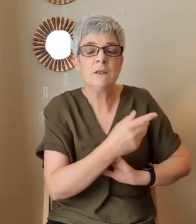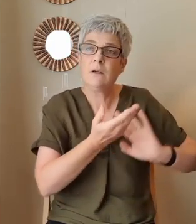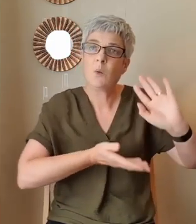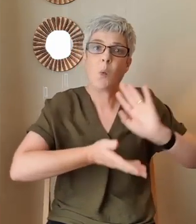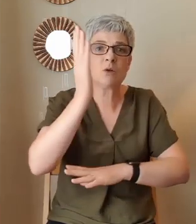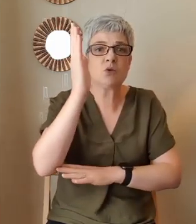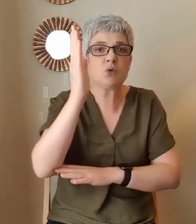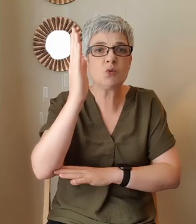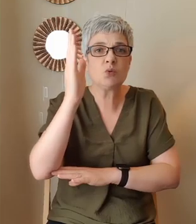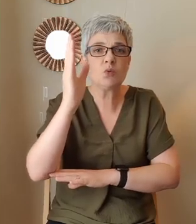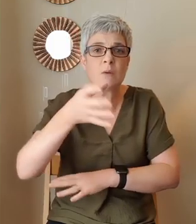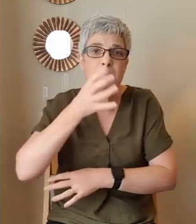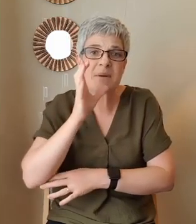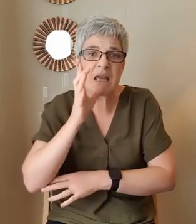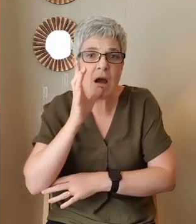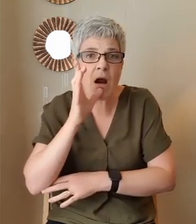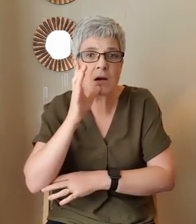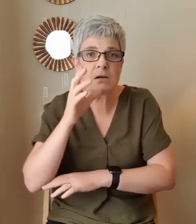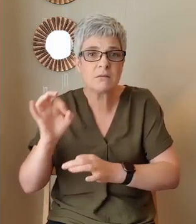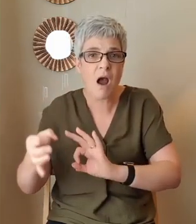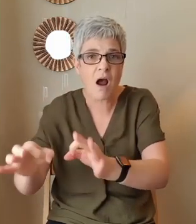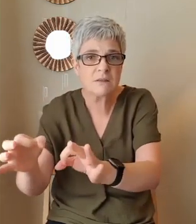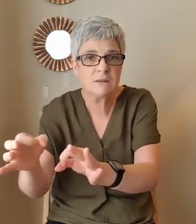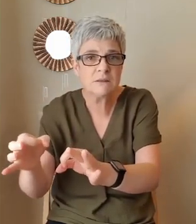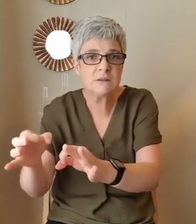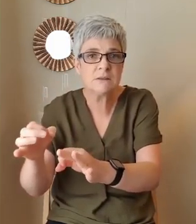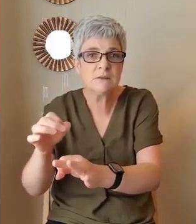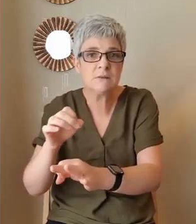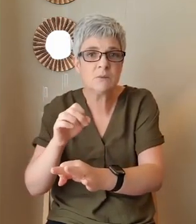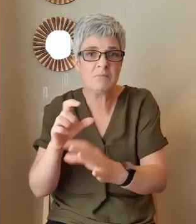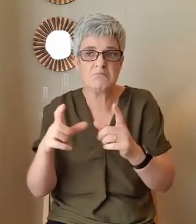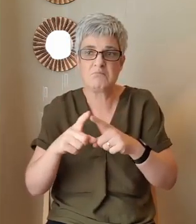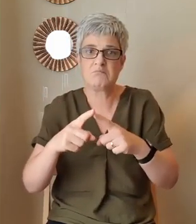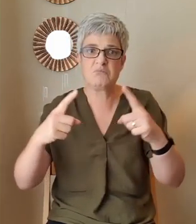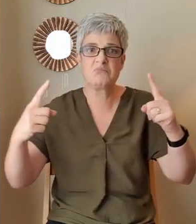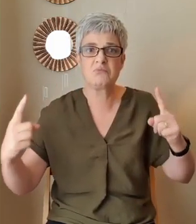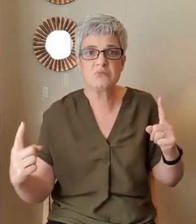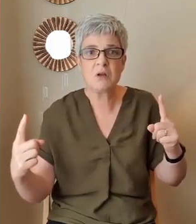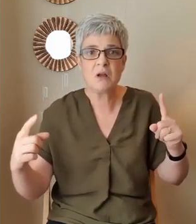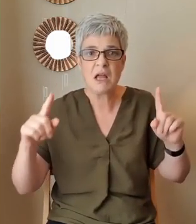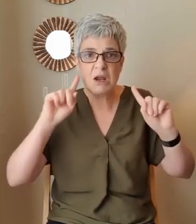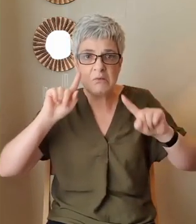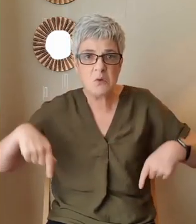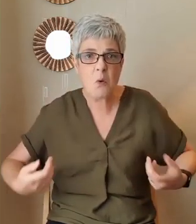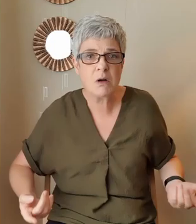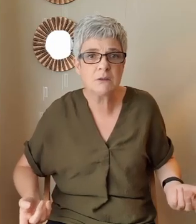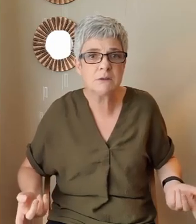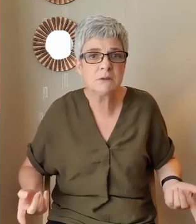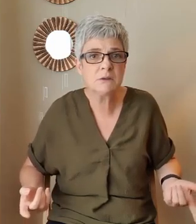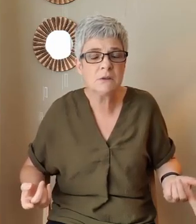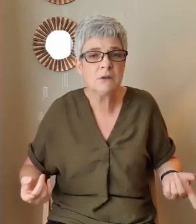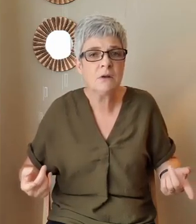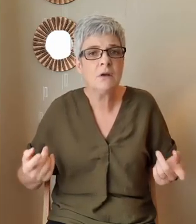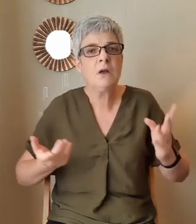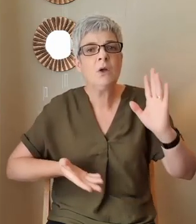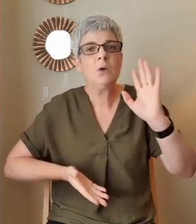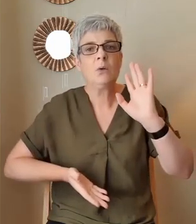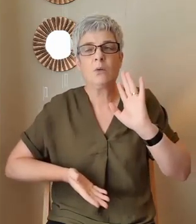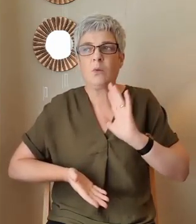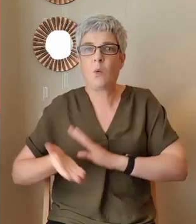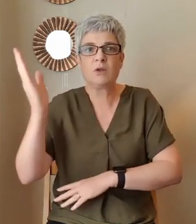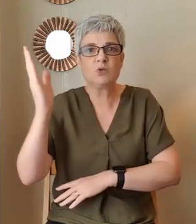getting to the beer gardens where social distance is ignored and so on, getting